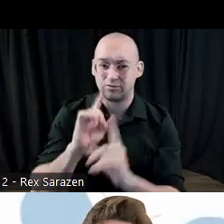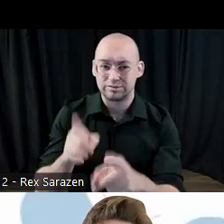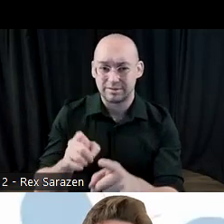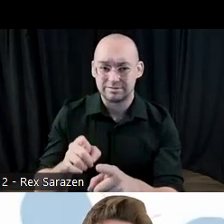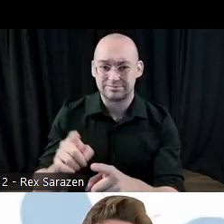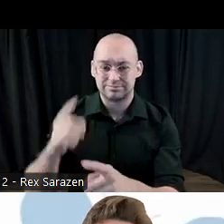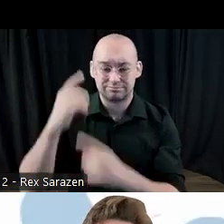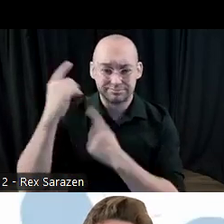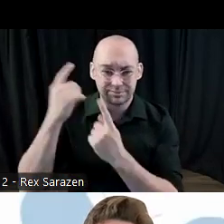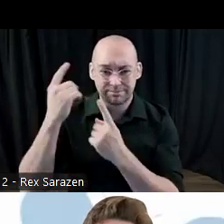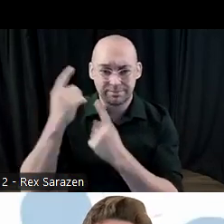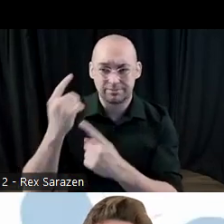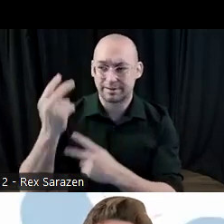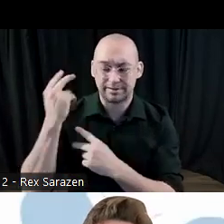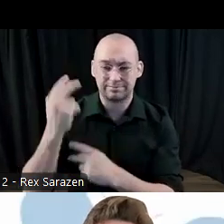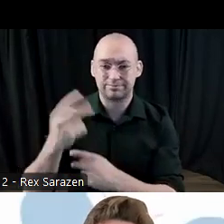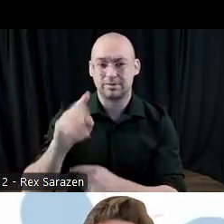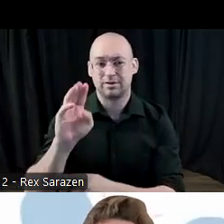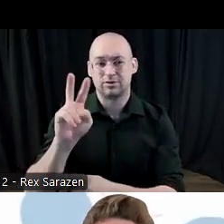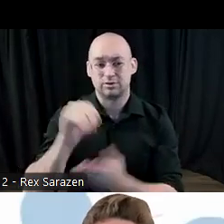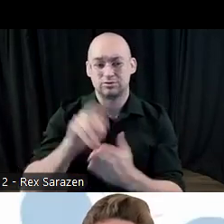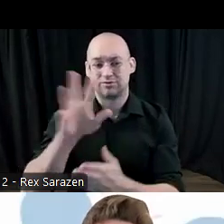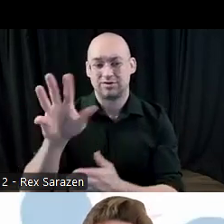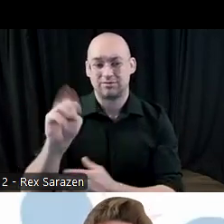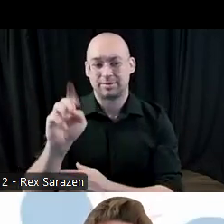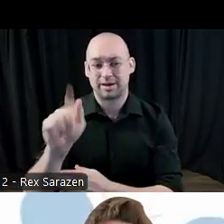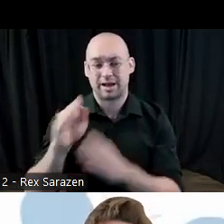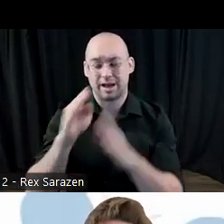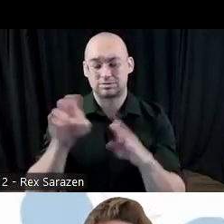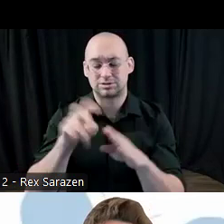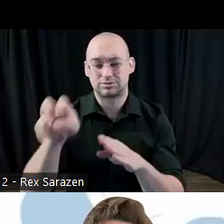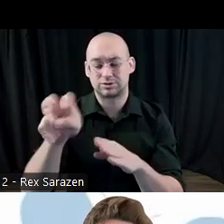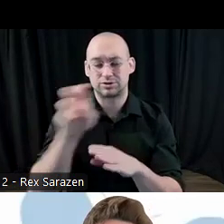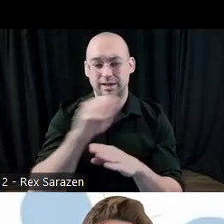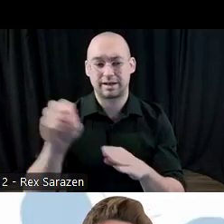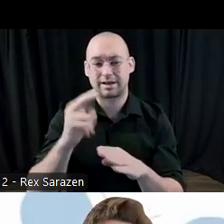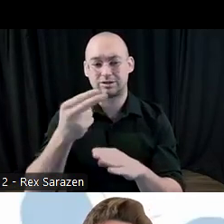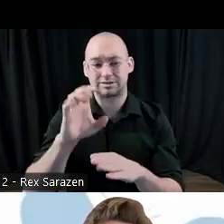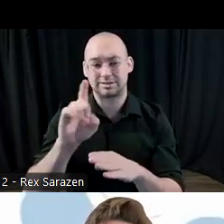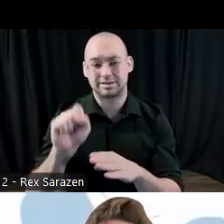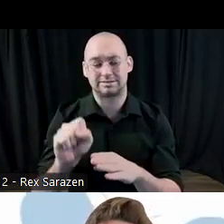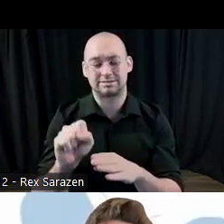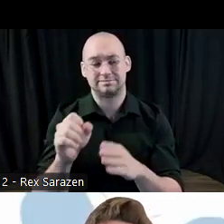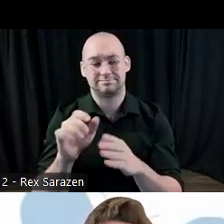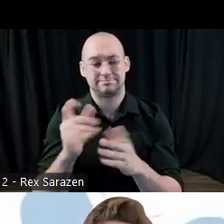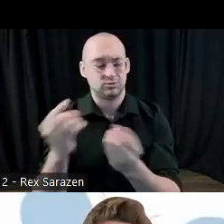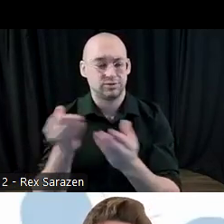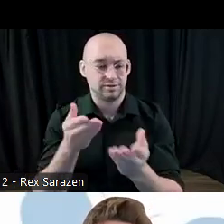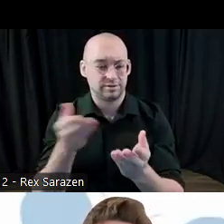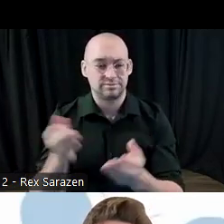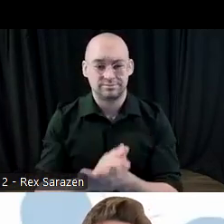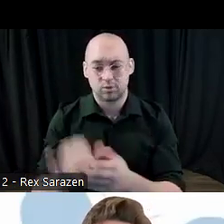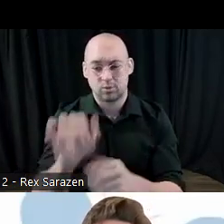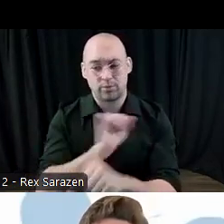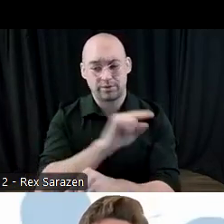the 2025 MPA Housing, Transportation, and HCBS initiatives, and the work that they see